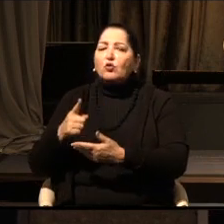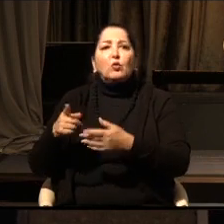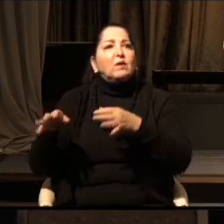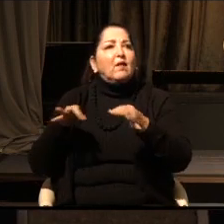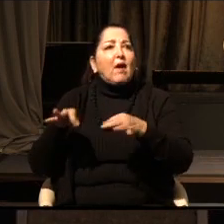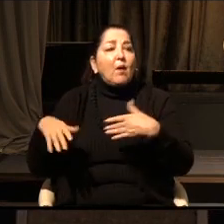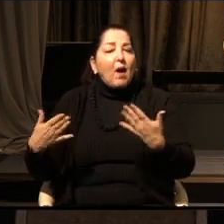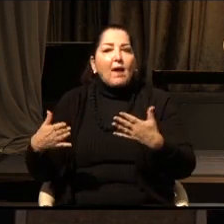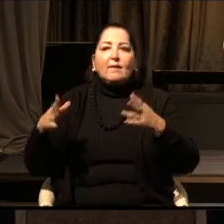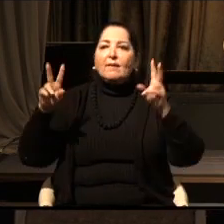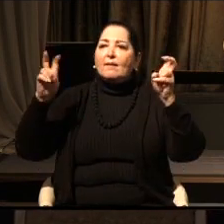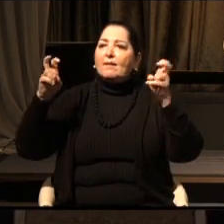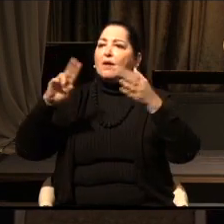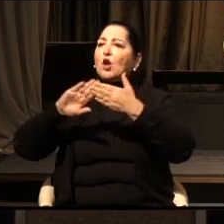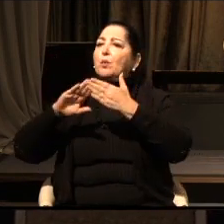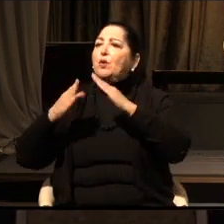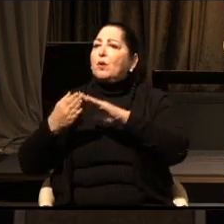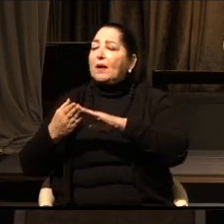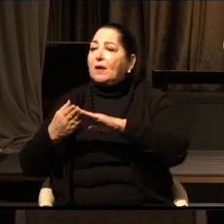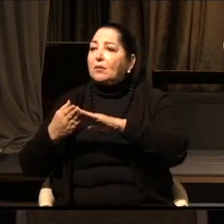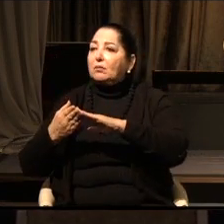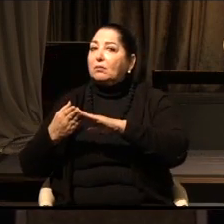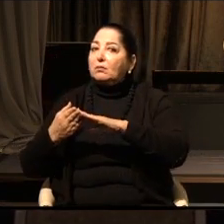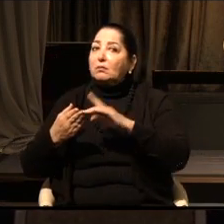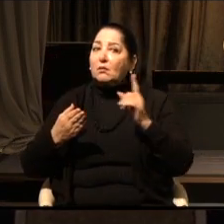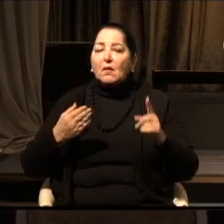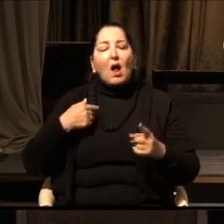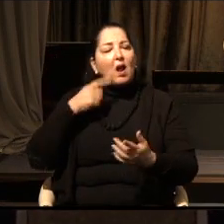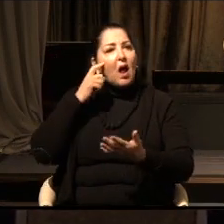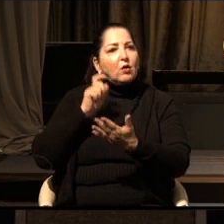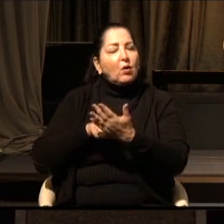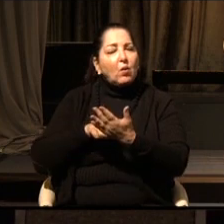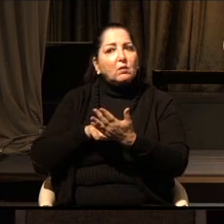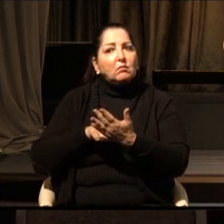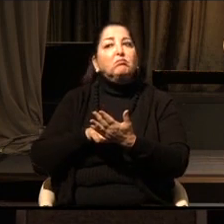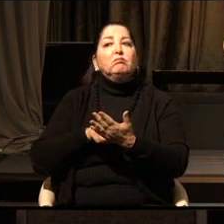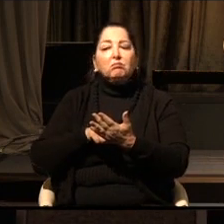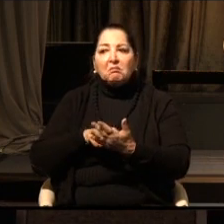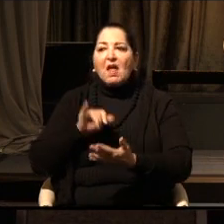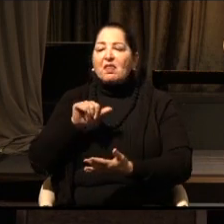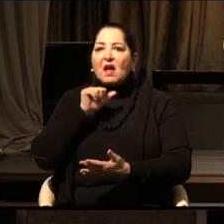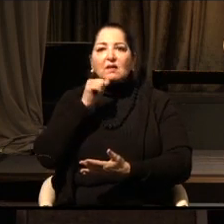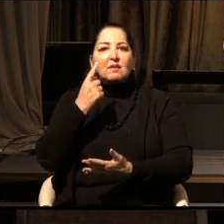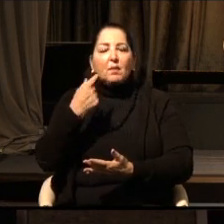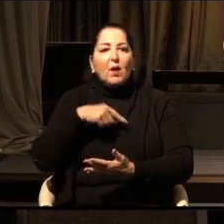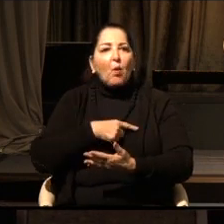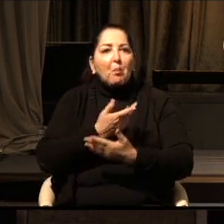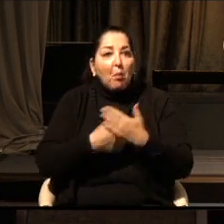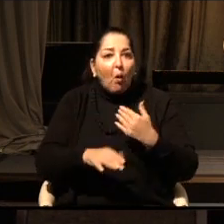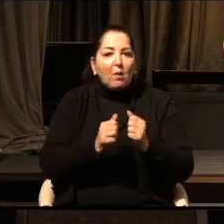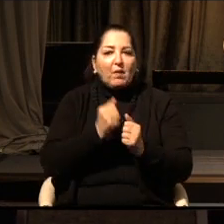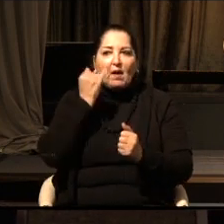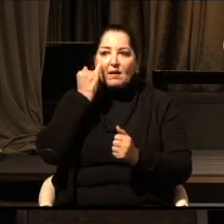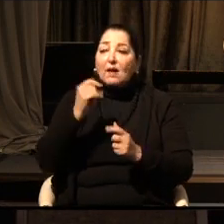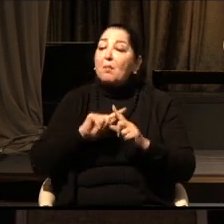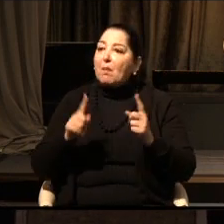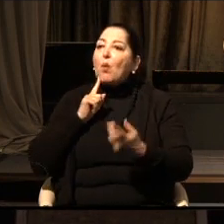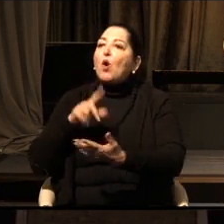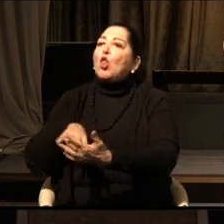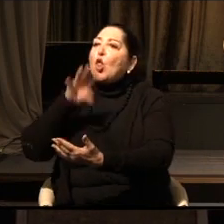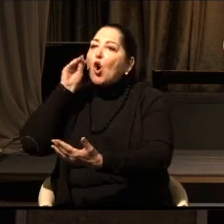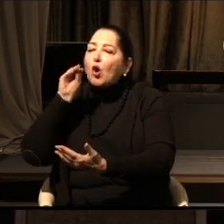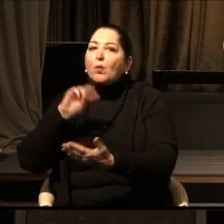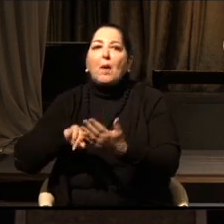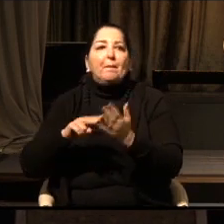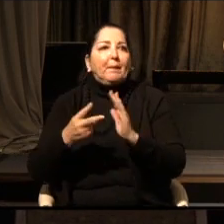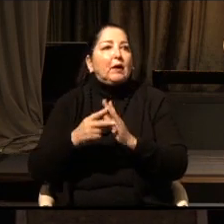is not something we're born with, it's a learned concept. As a field, we often throw around terms like community and